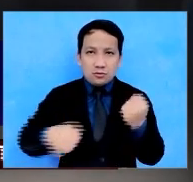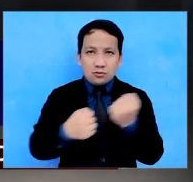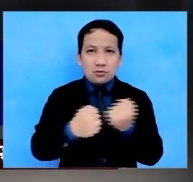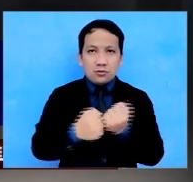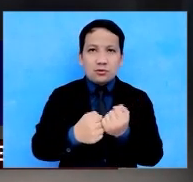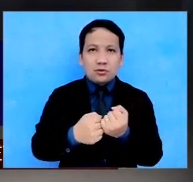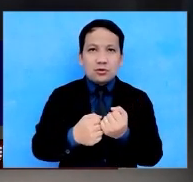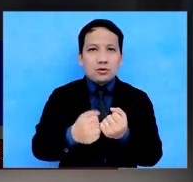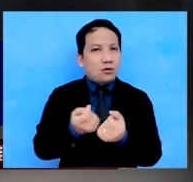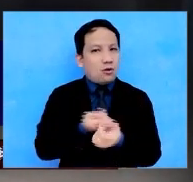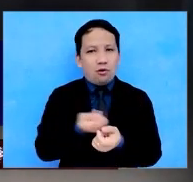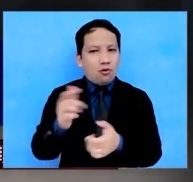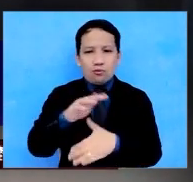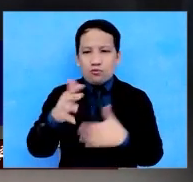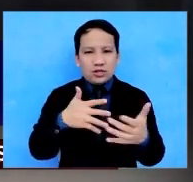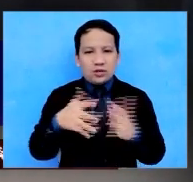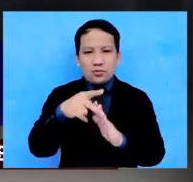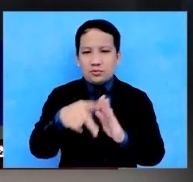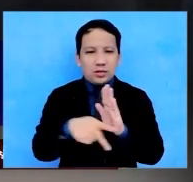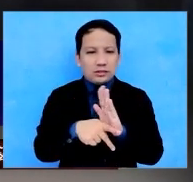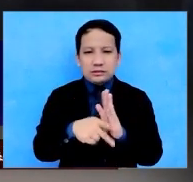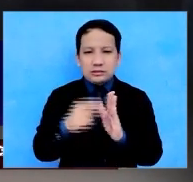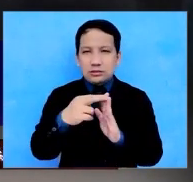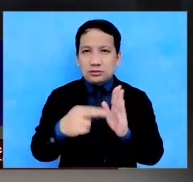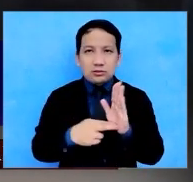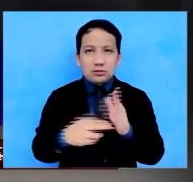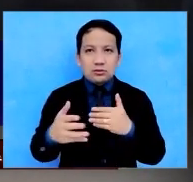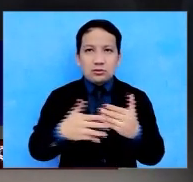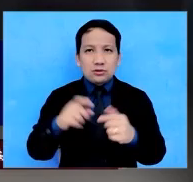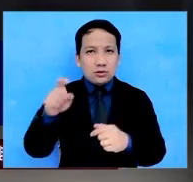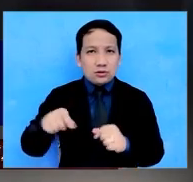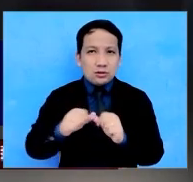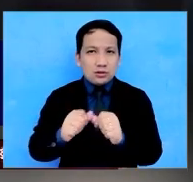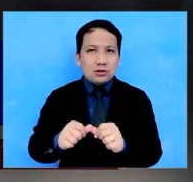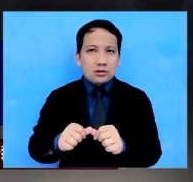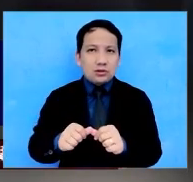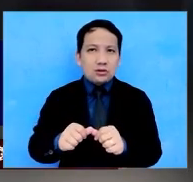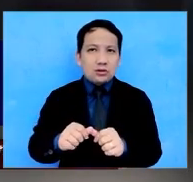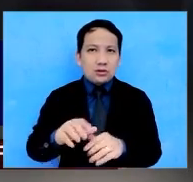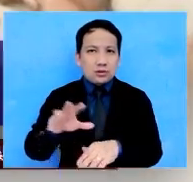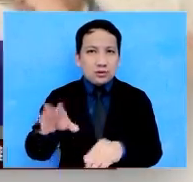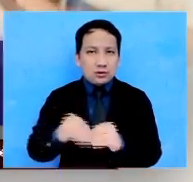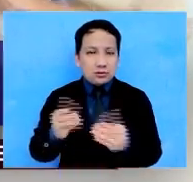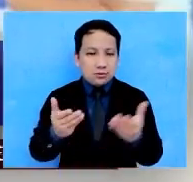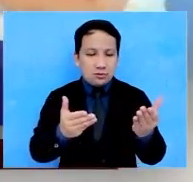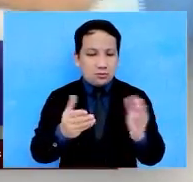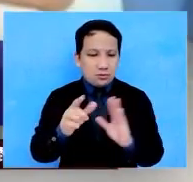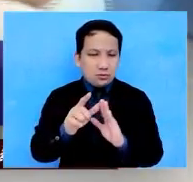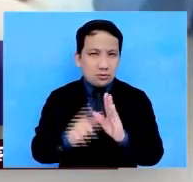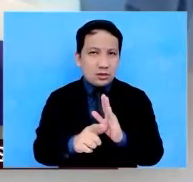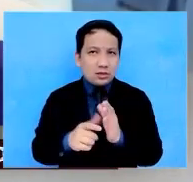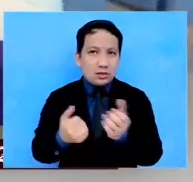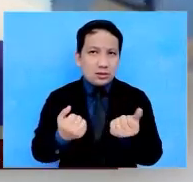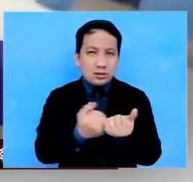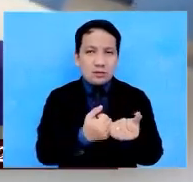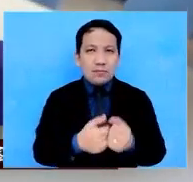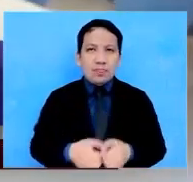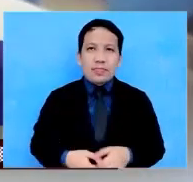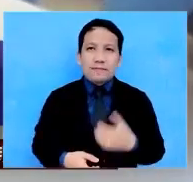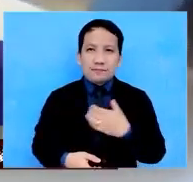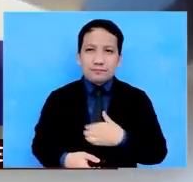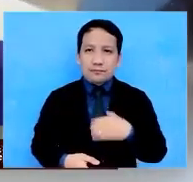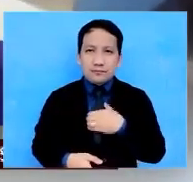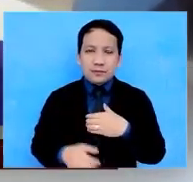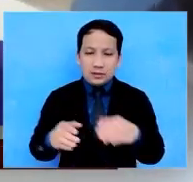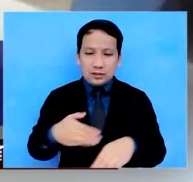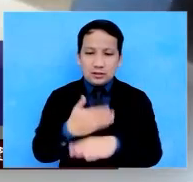taken in the resolutions, that you should add unless otherwise provided by law. Umalma naman ang Davao City